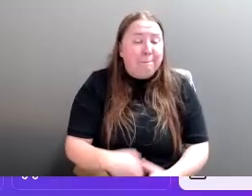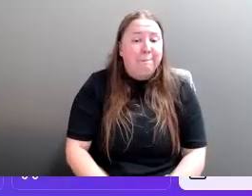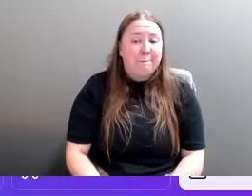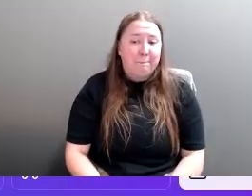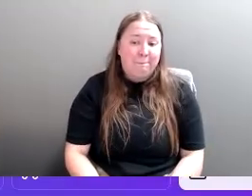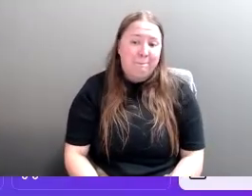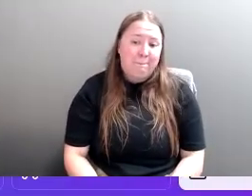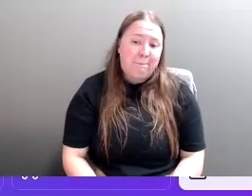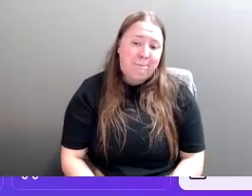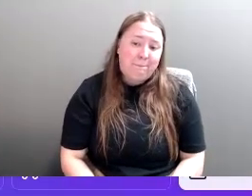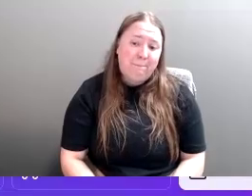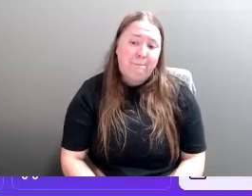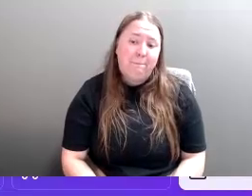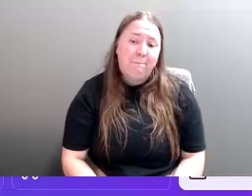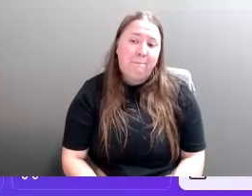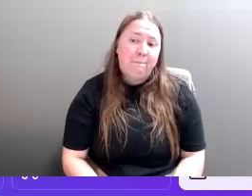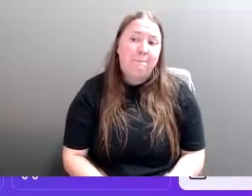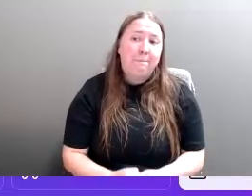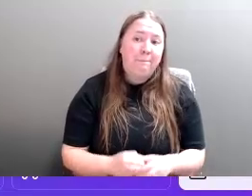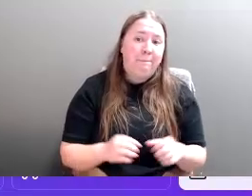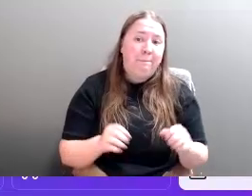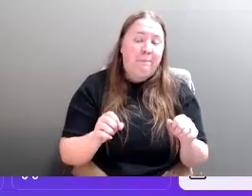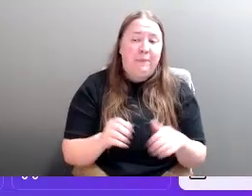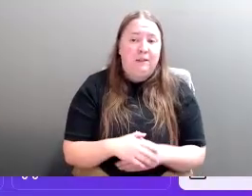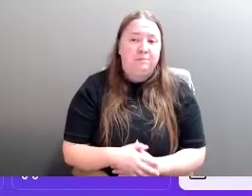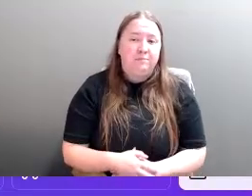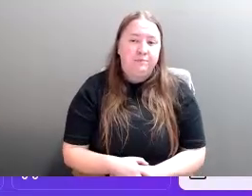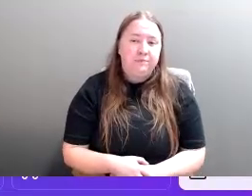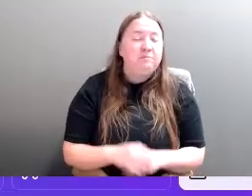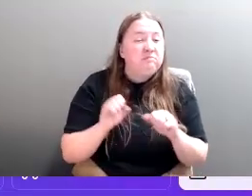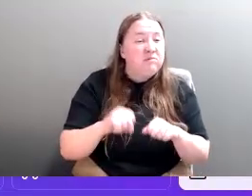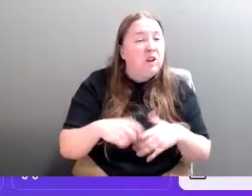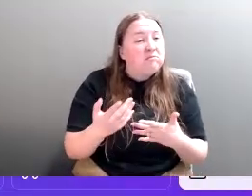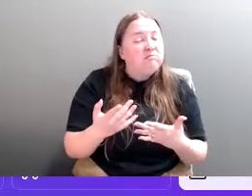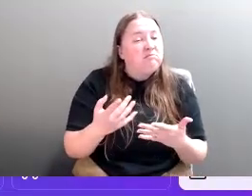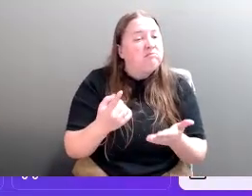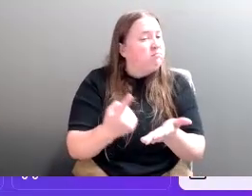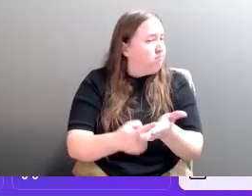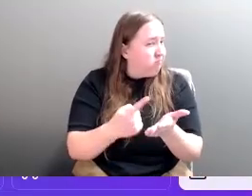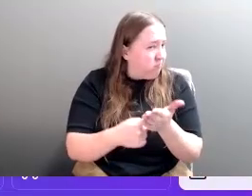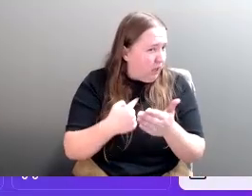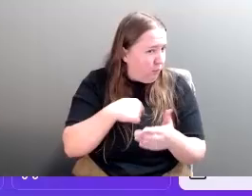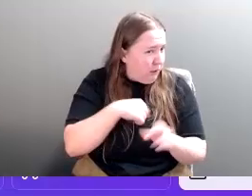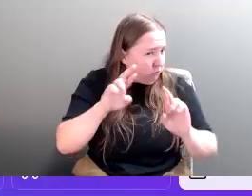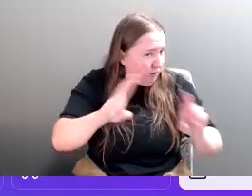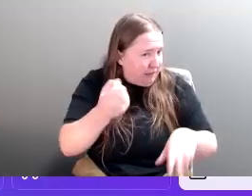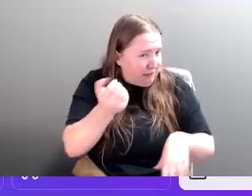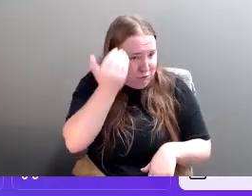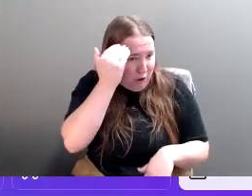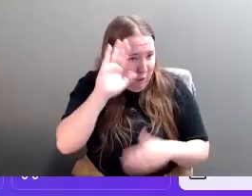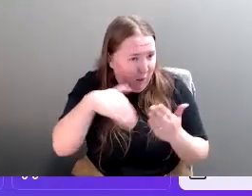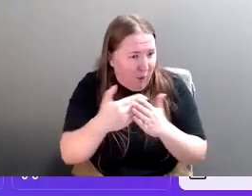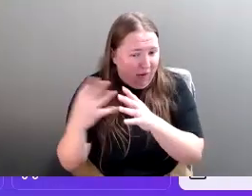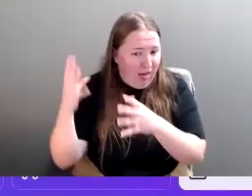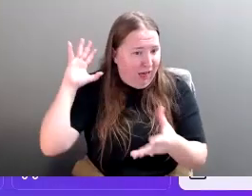far we had come before. Now, you could actually make maybe the argument is, are we ready to know all that, right? So, but I